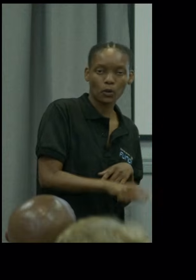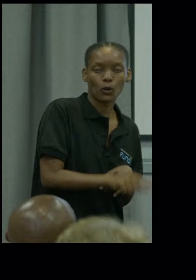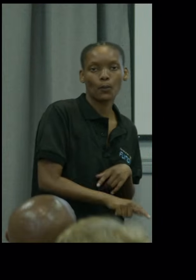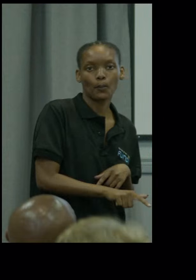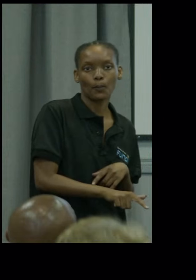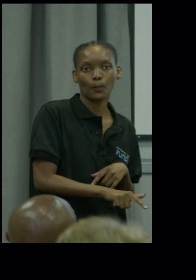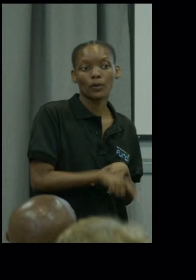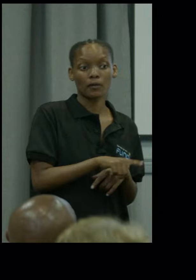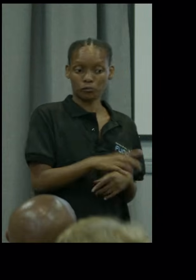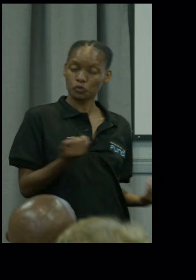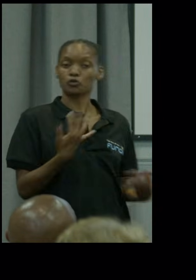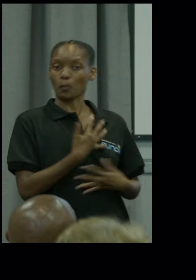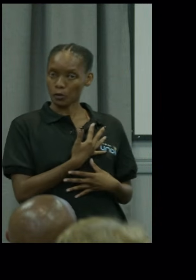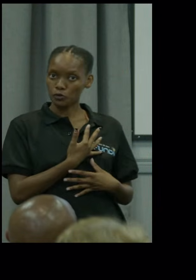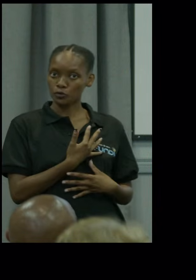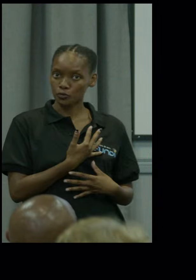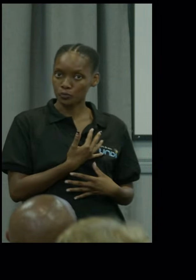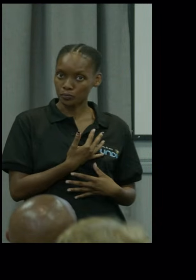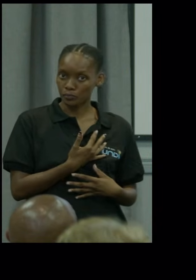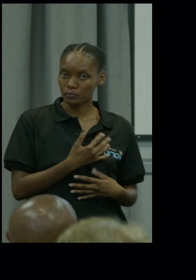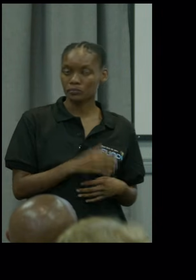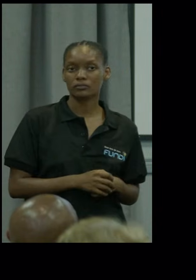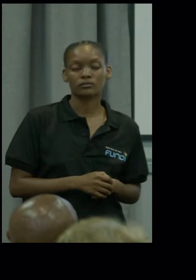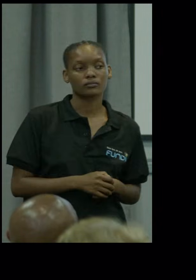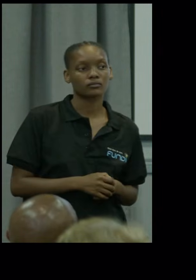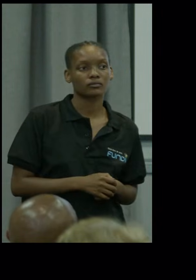which surprised me.